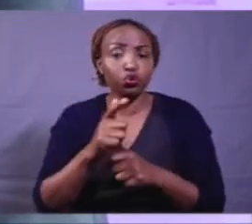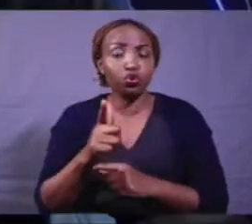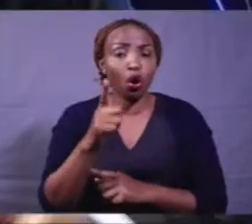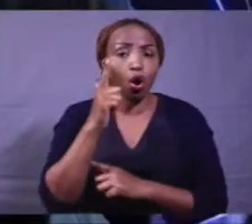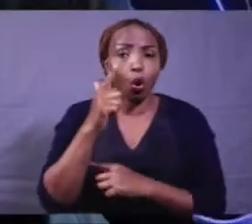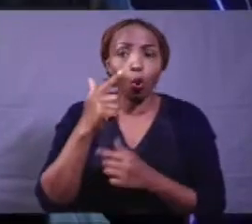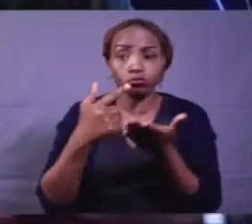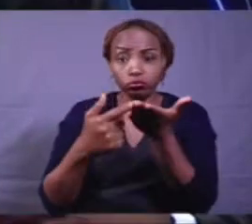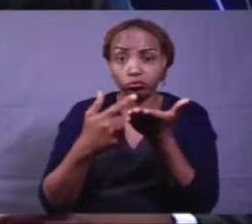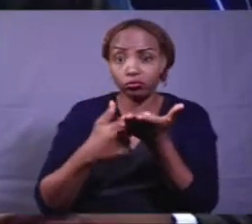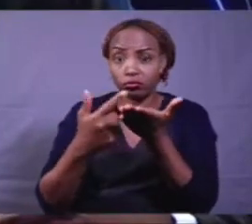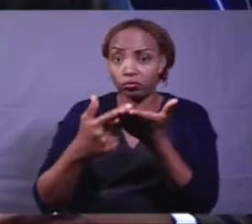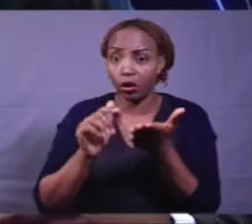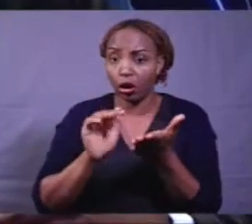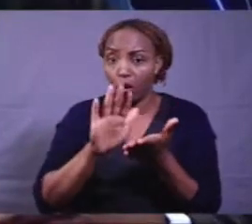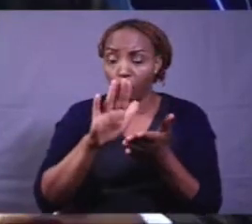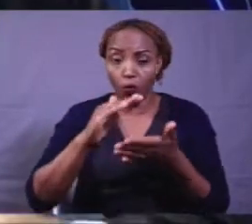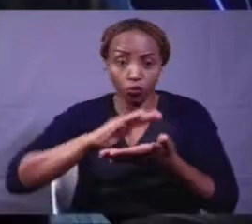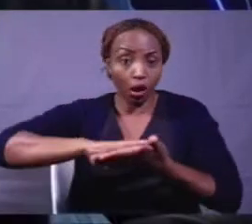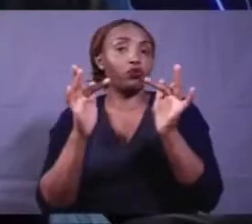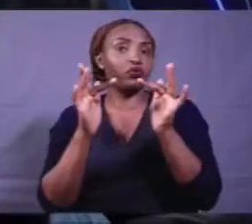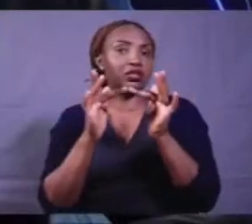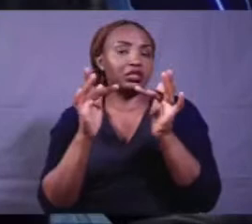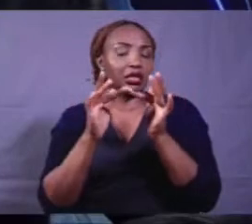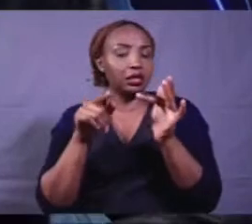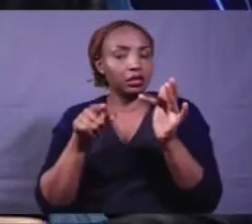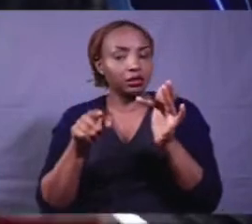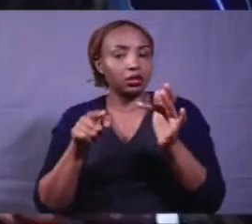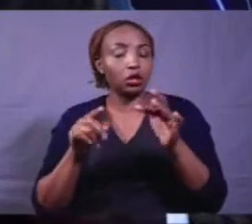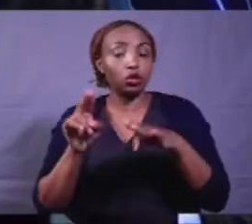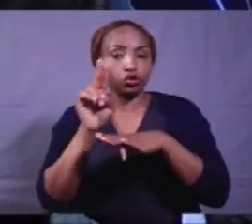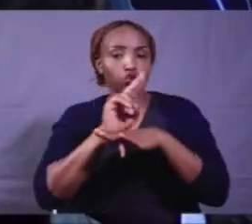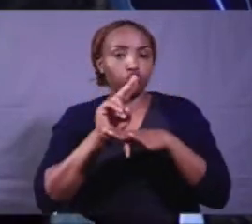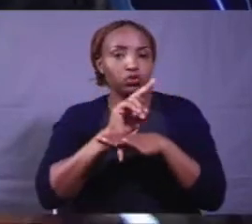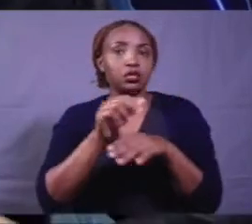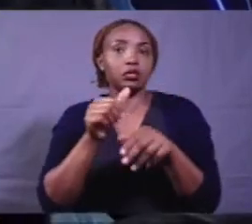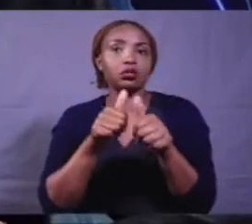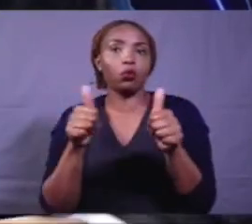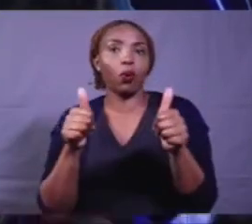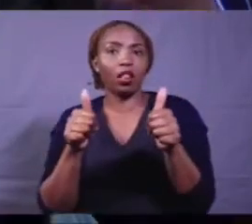is really interesting. So, coming down to what is happening in the judiciary,